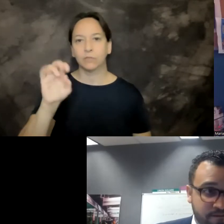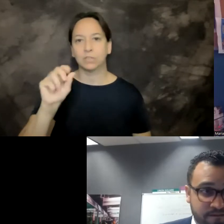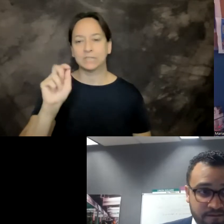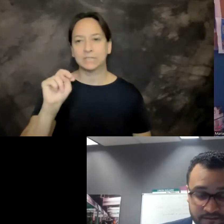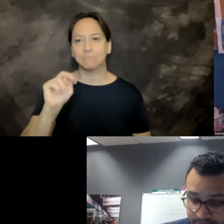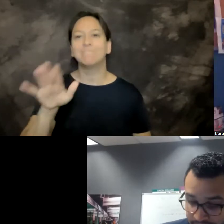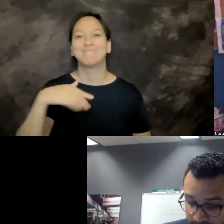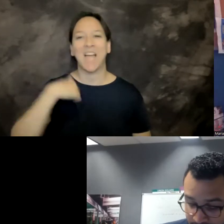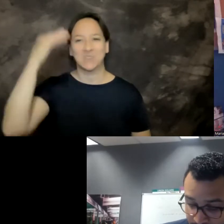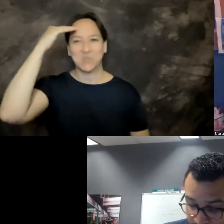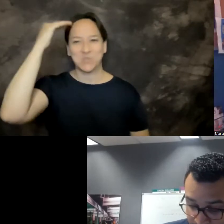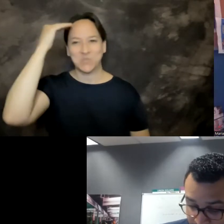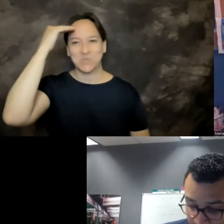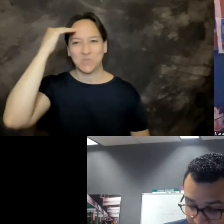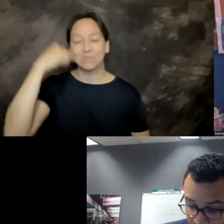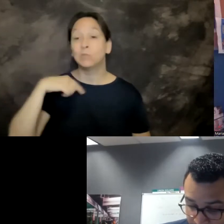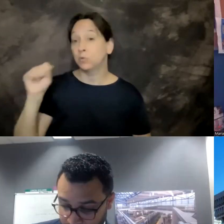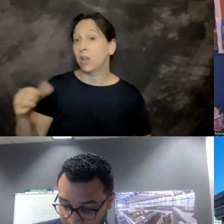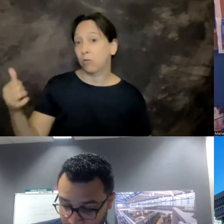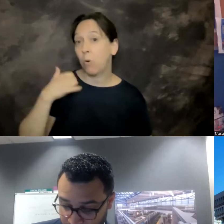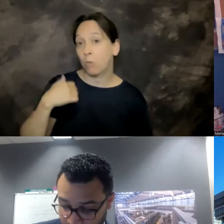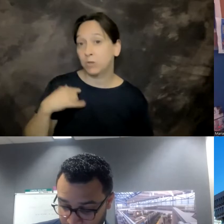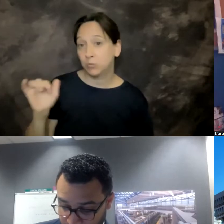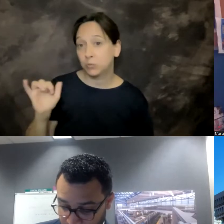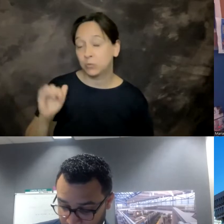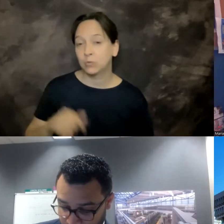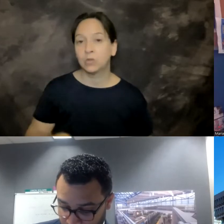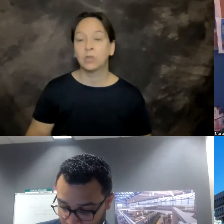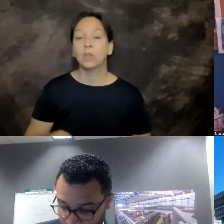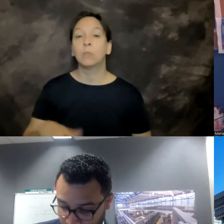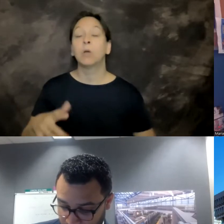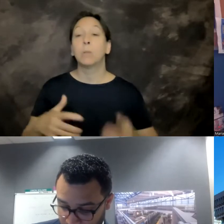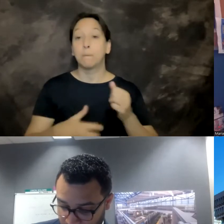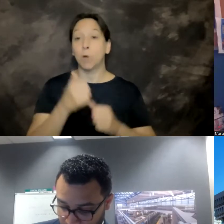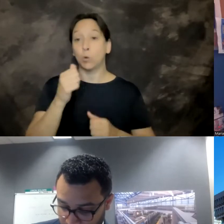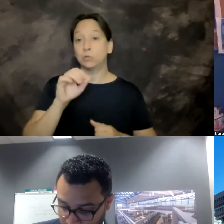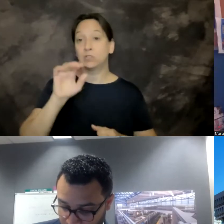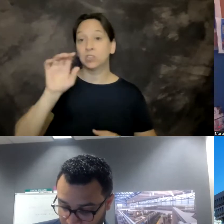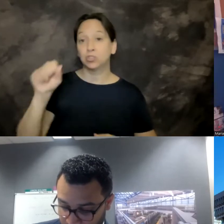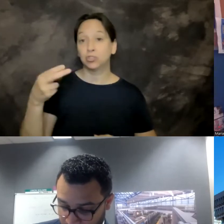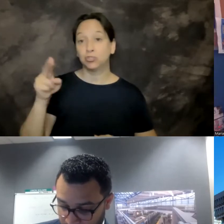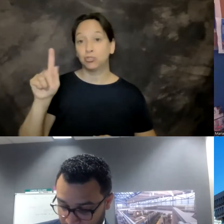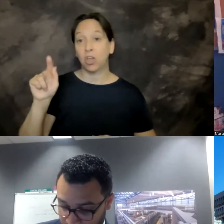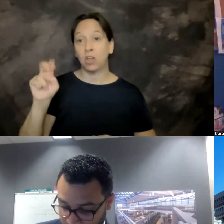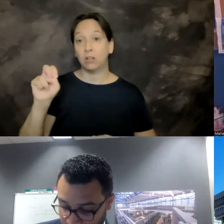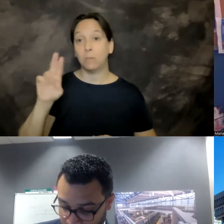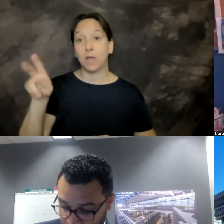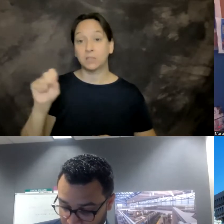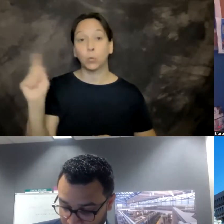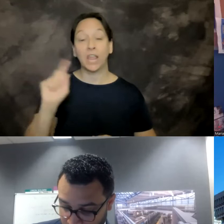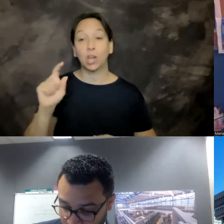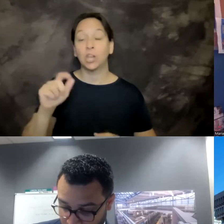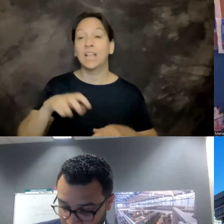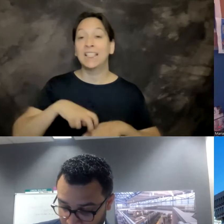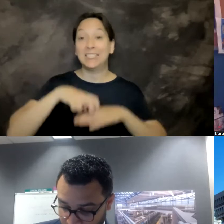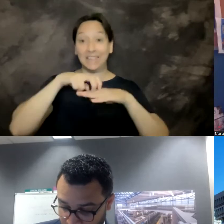up with me at my office. But the majority of the shuttle buses will be the high shuttle buses with the lifts in the back.